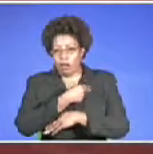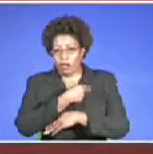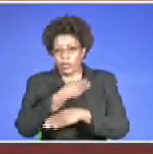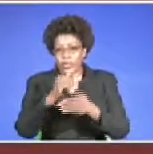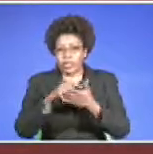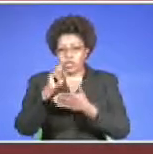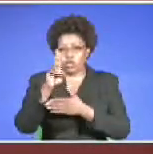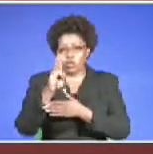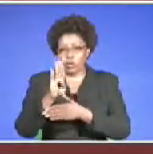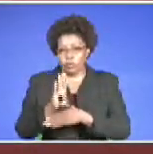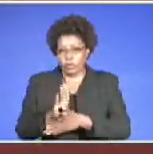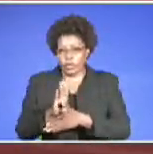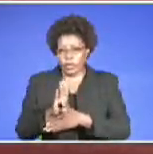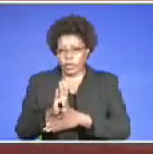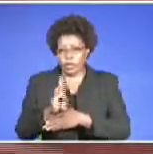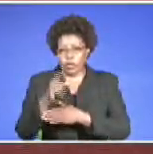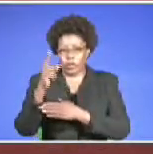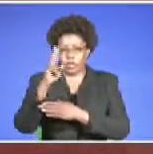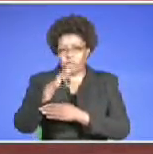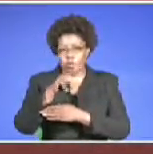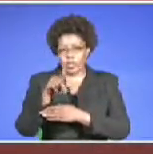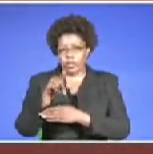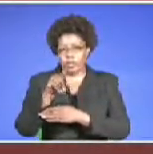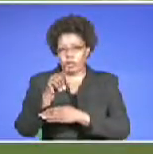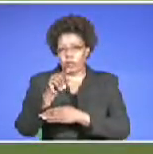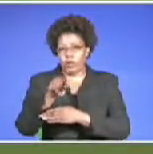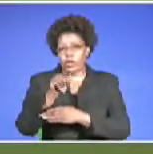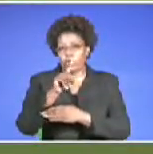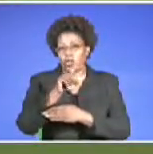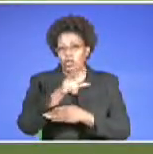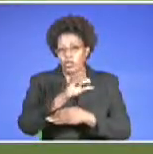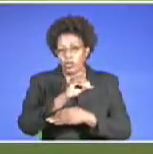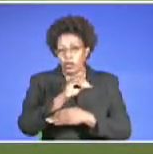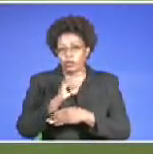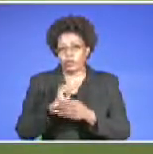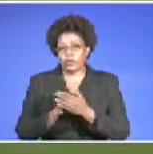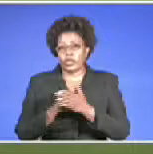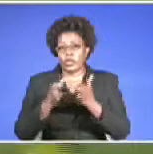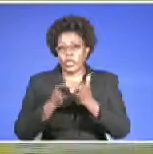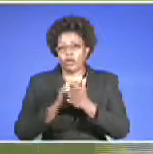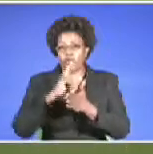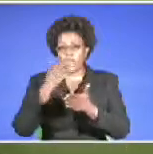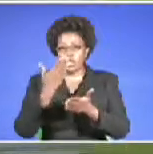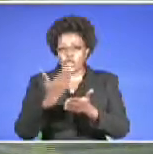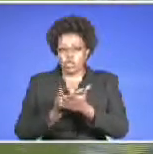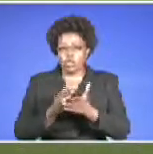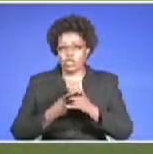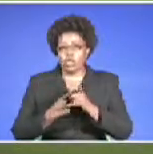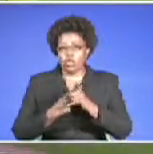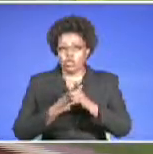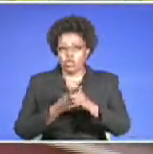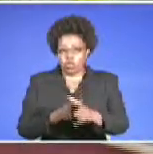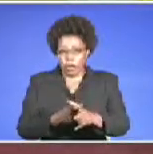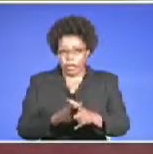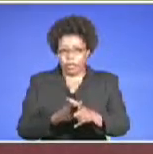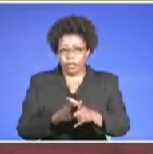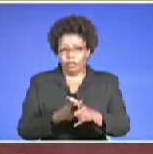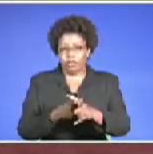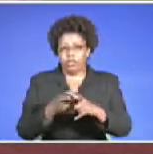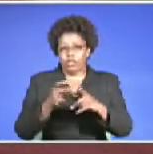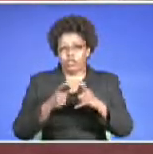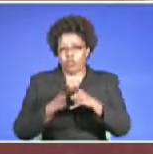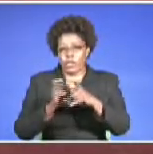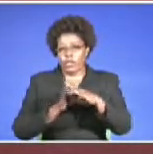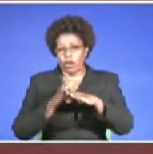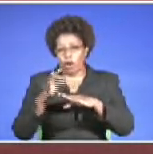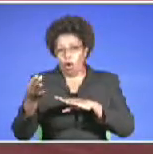Anthony Adderley, winning with a time of 20.90. Well, it was a pretty good run. Got off the curve, felt in